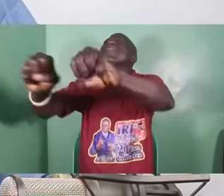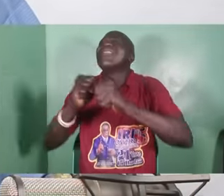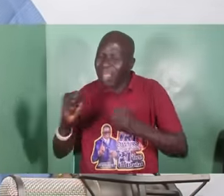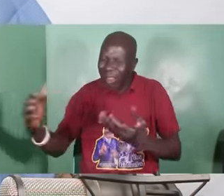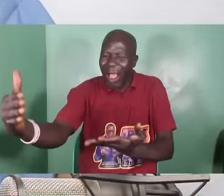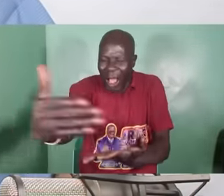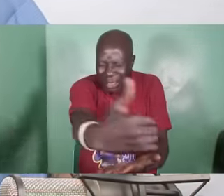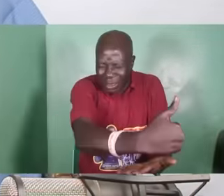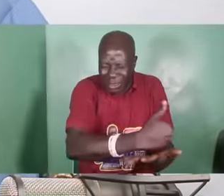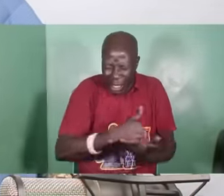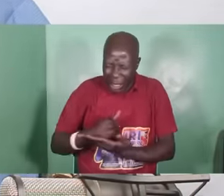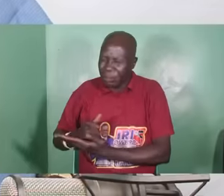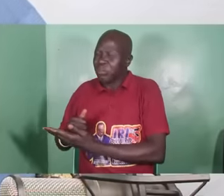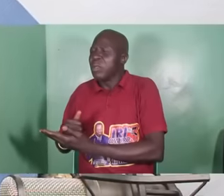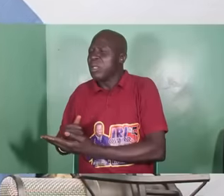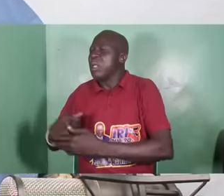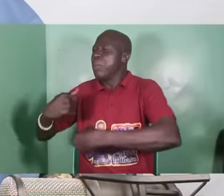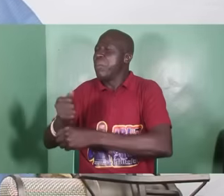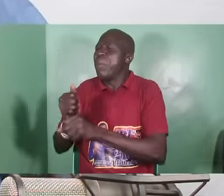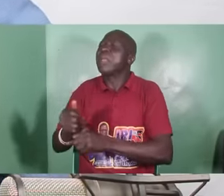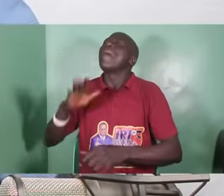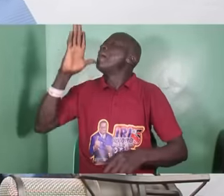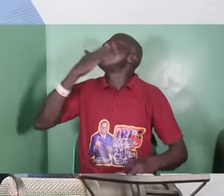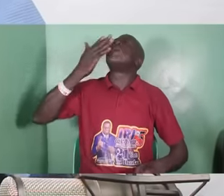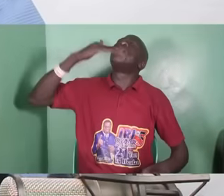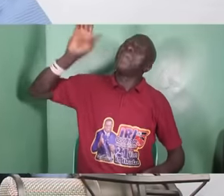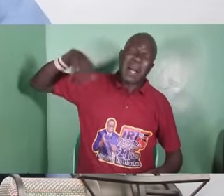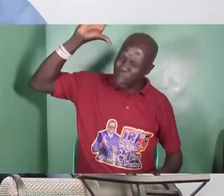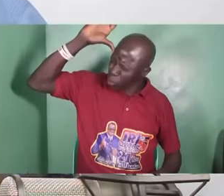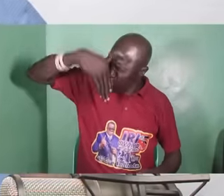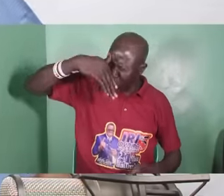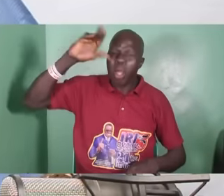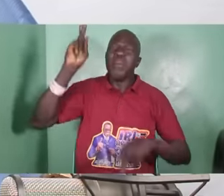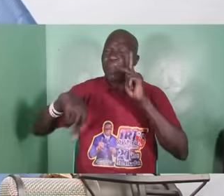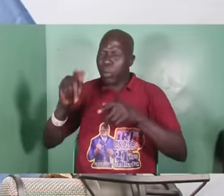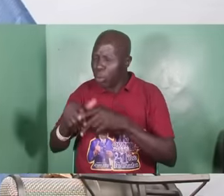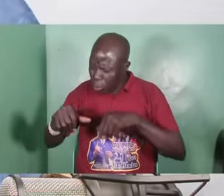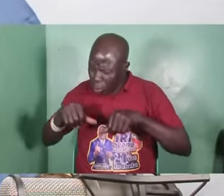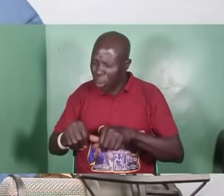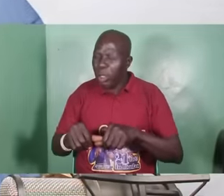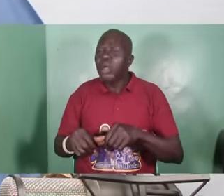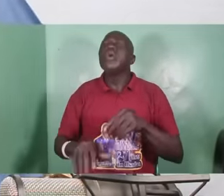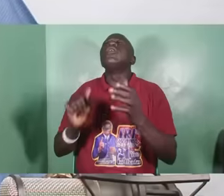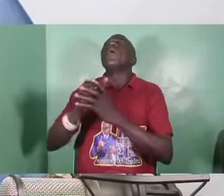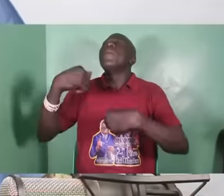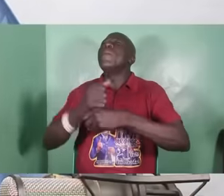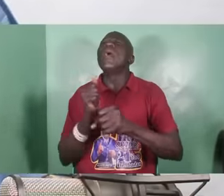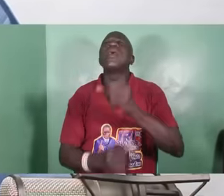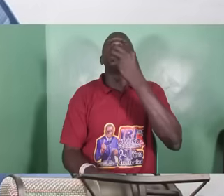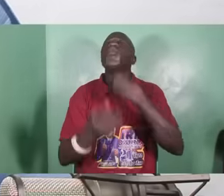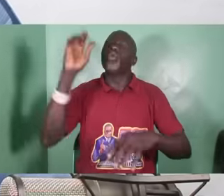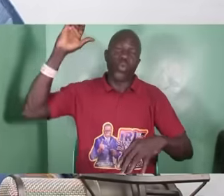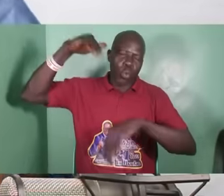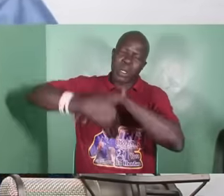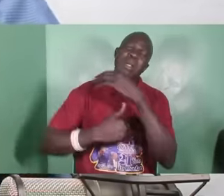the number of Naboth. And now, wicked people to Naboth, the Bible says, what a Jerry Cooper. And they